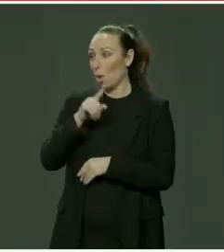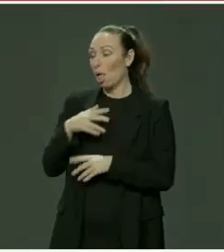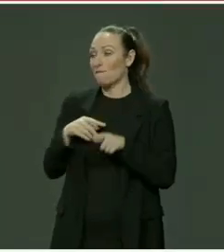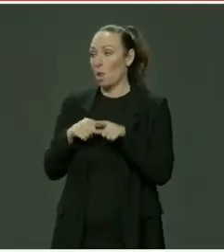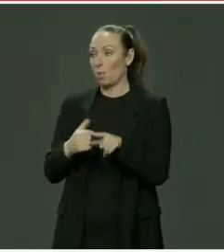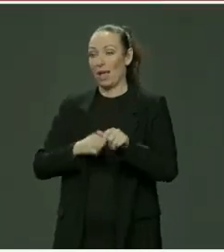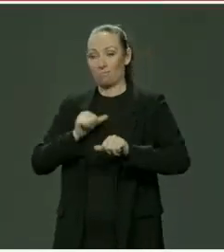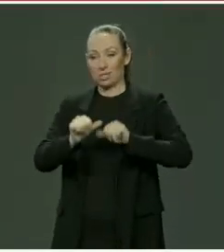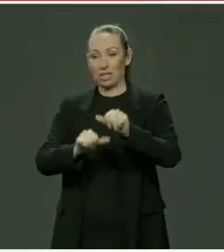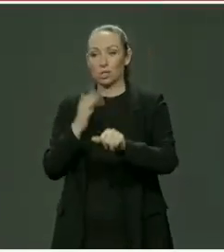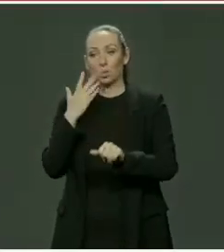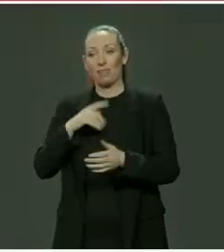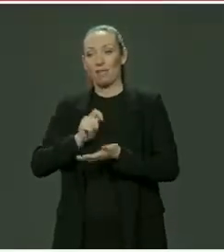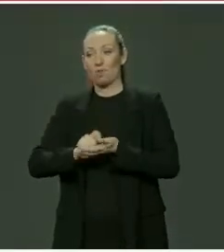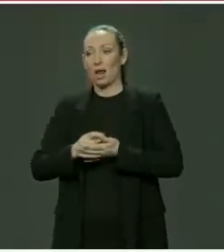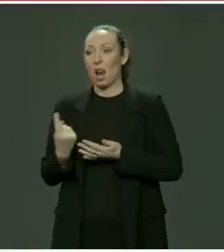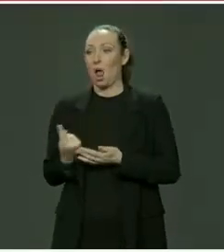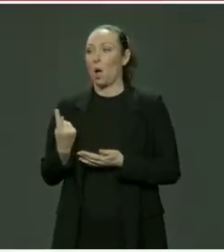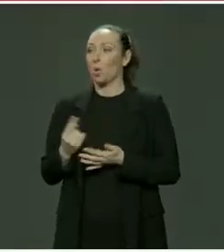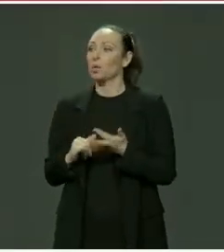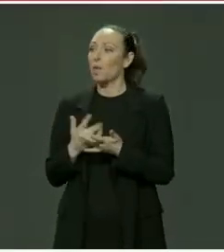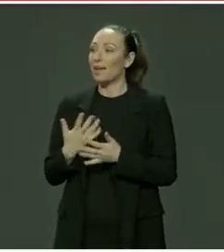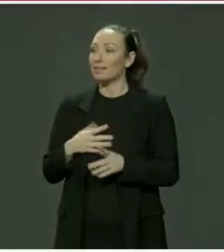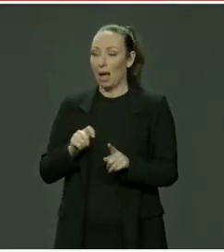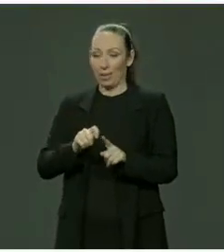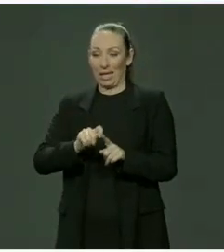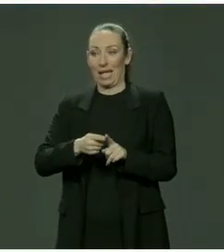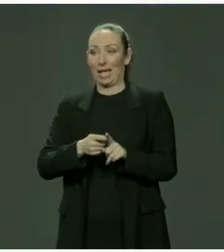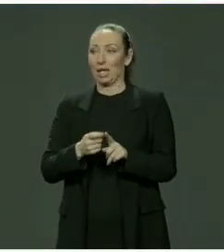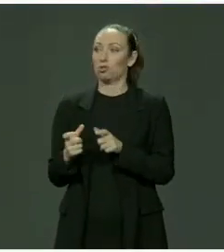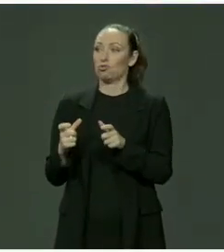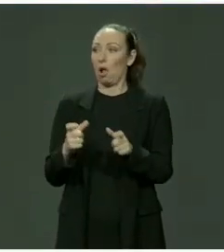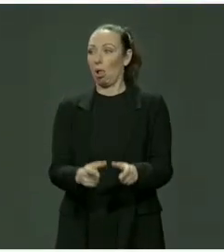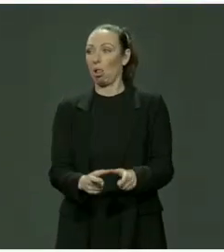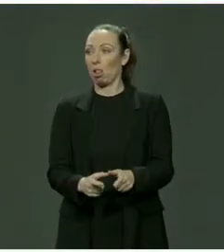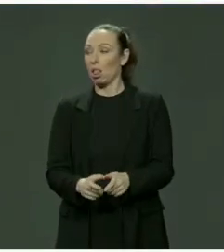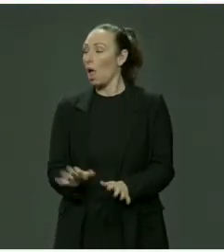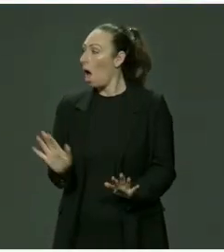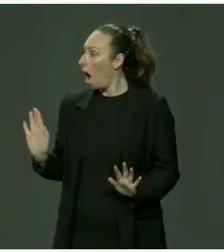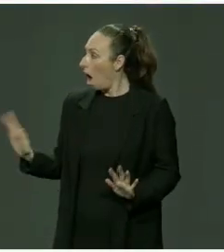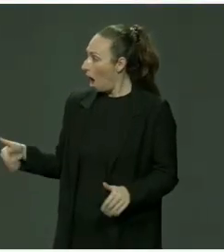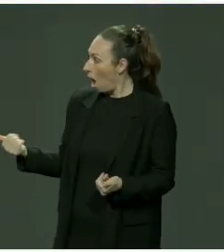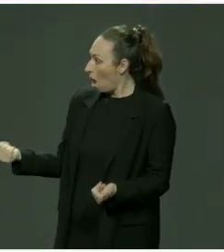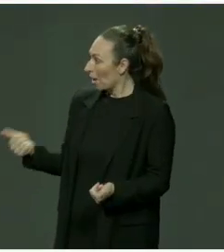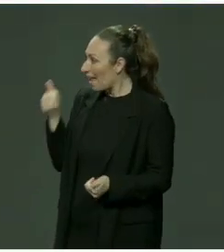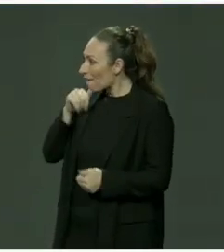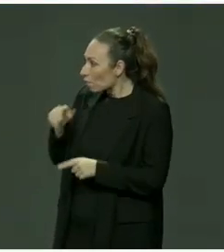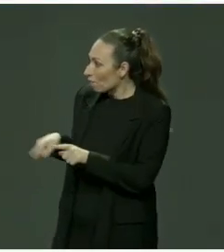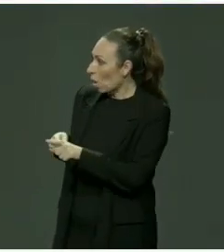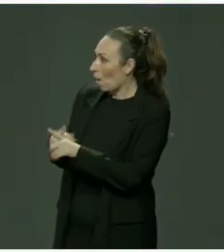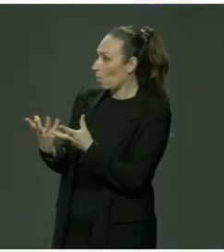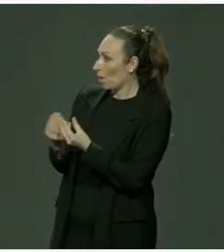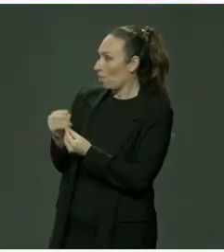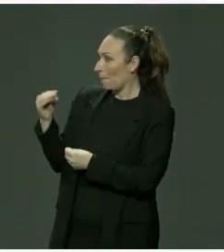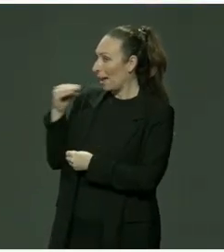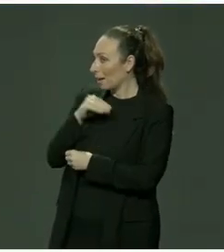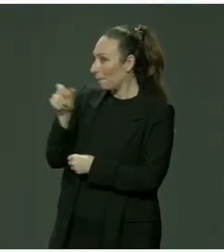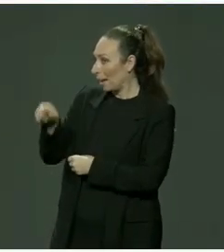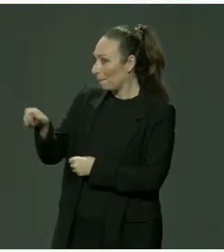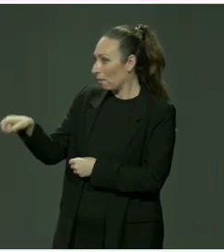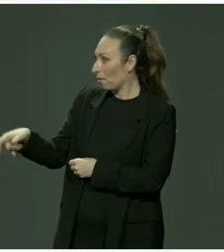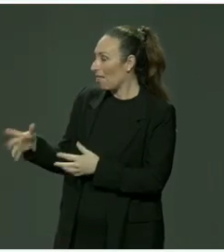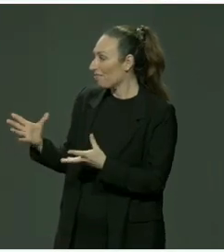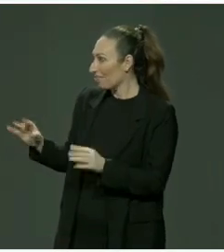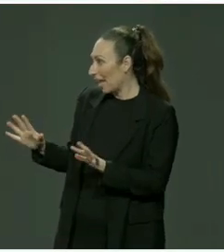they write a loan, and that's our key control. If following up with the bankers is the key control, then what we